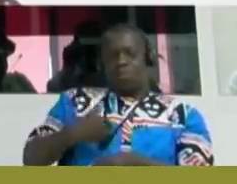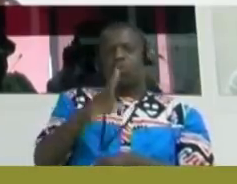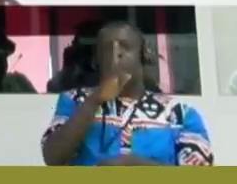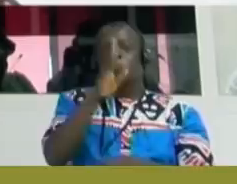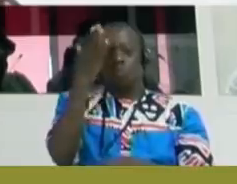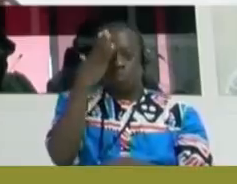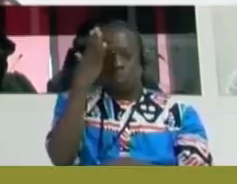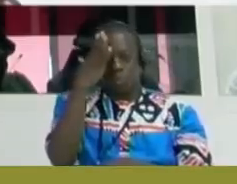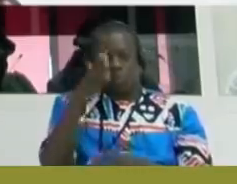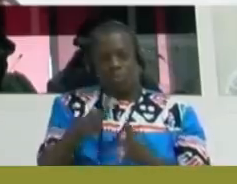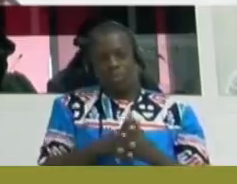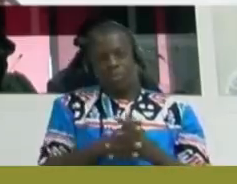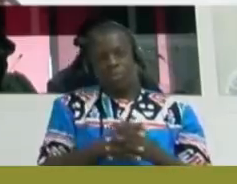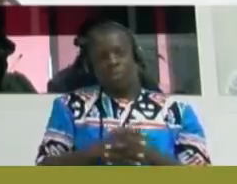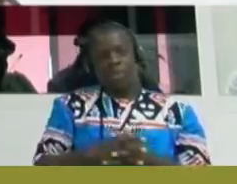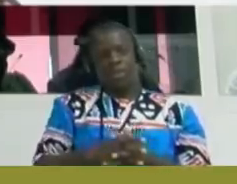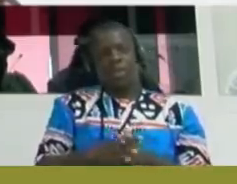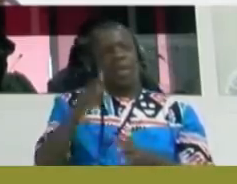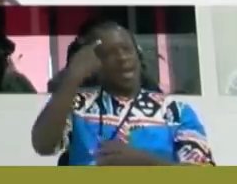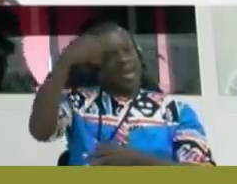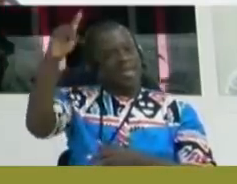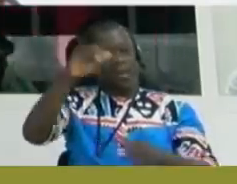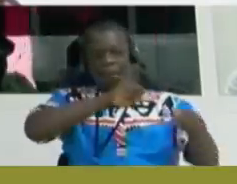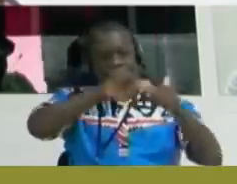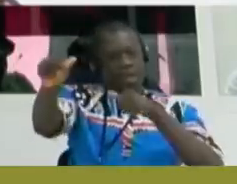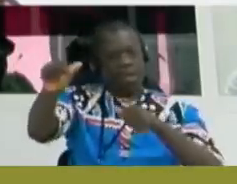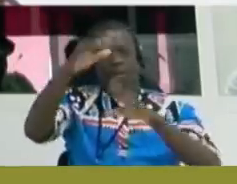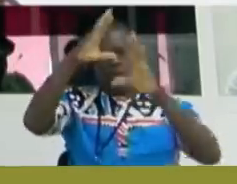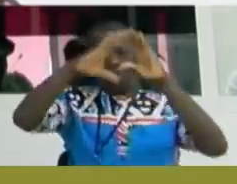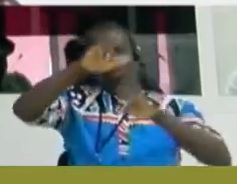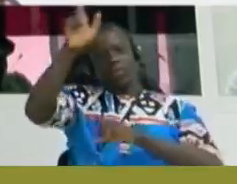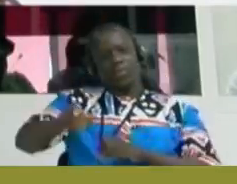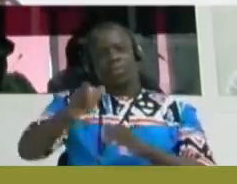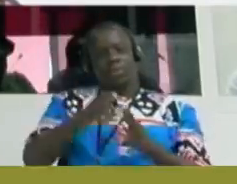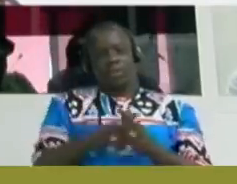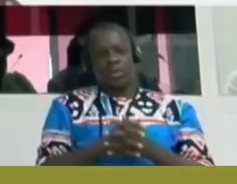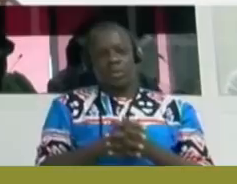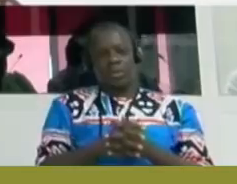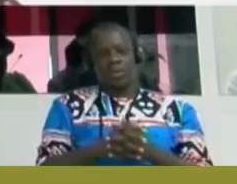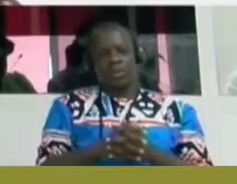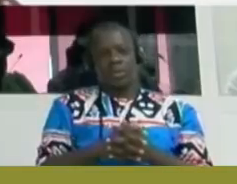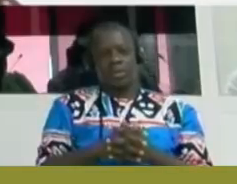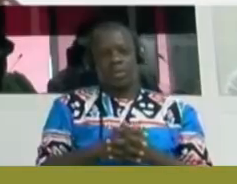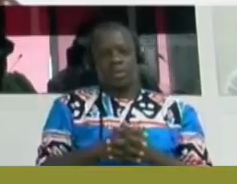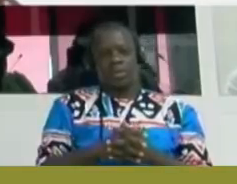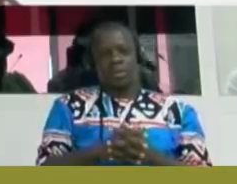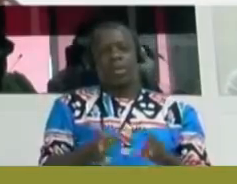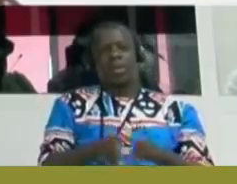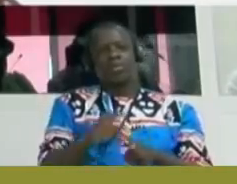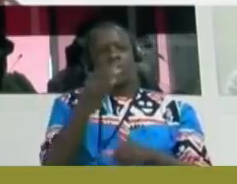the government. Sanna B. Sabally told the commission about the rampant corruption, oppression, political intolerance,